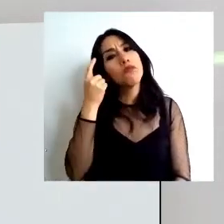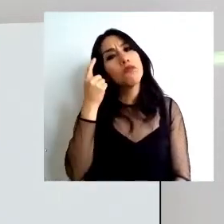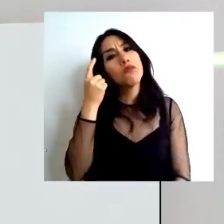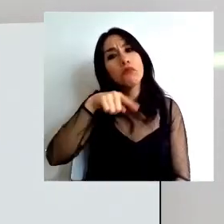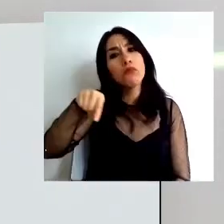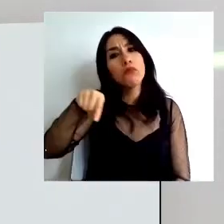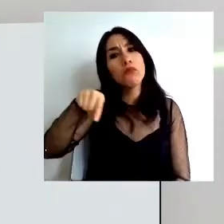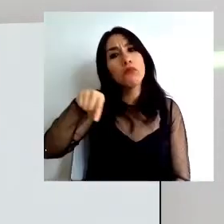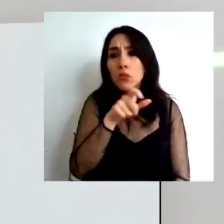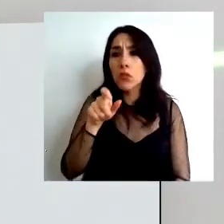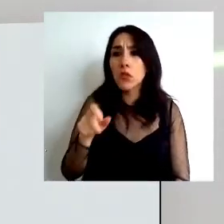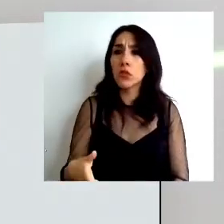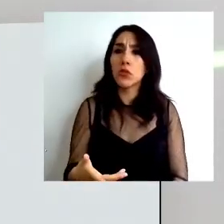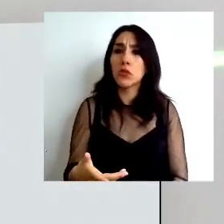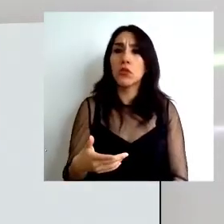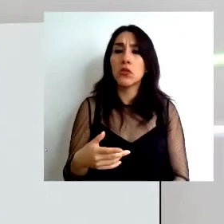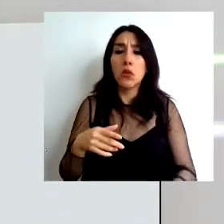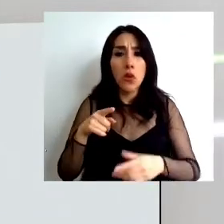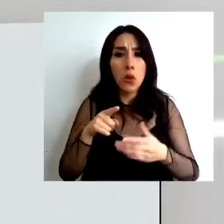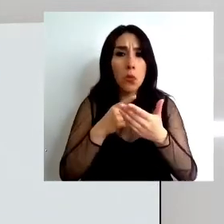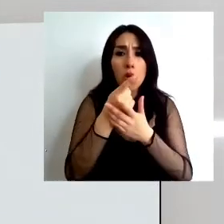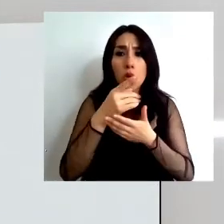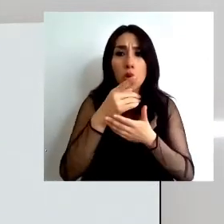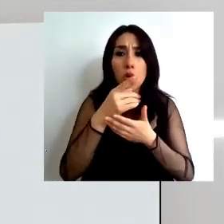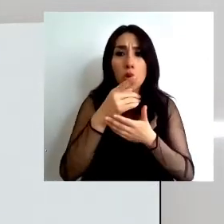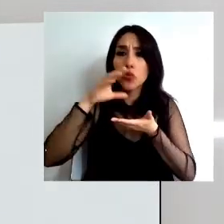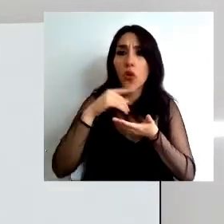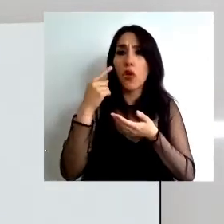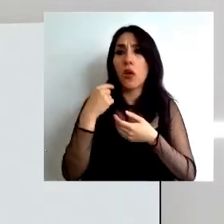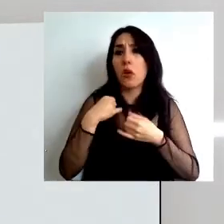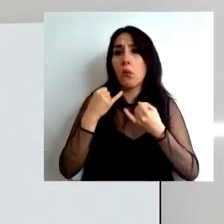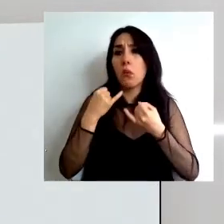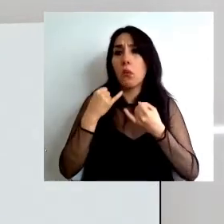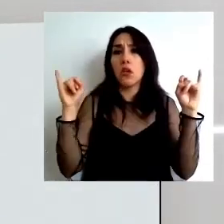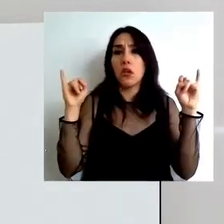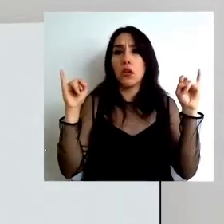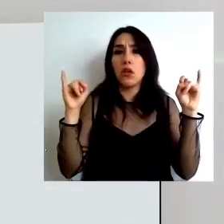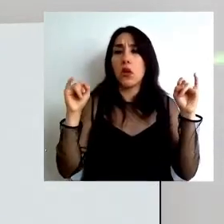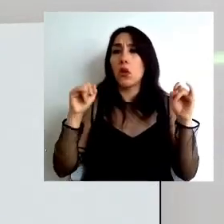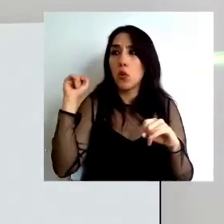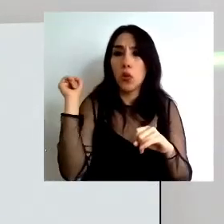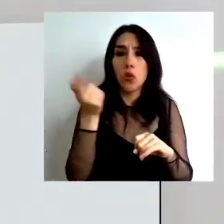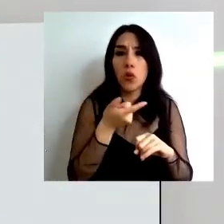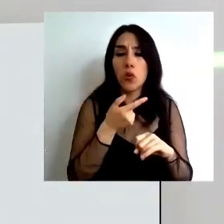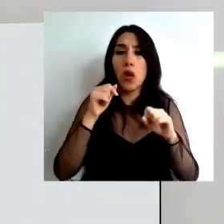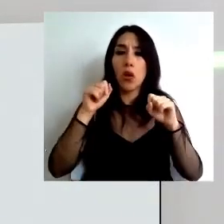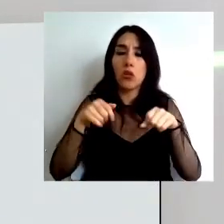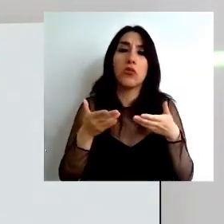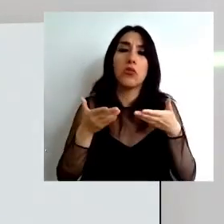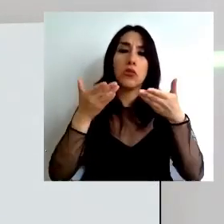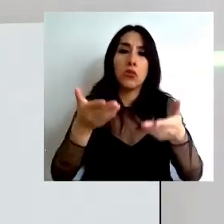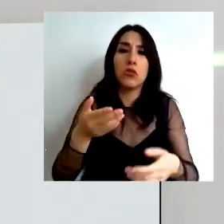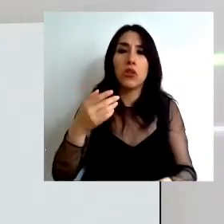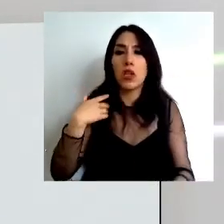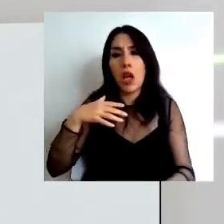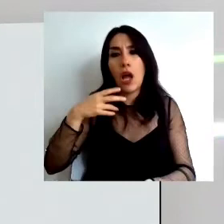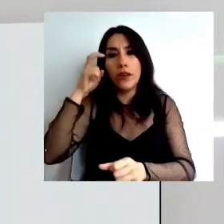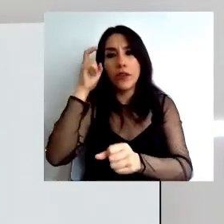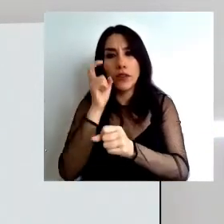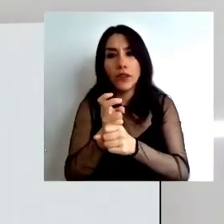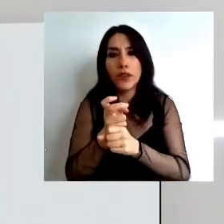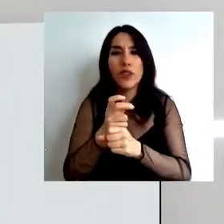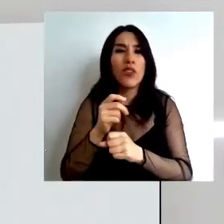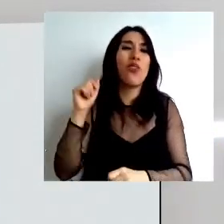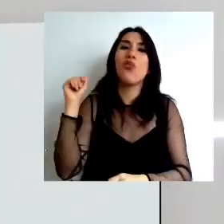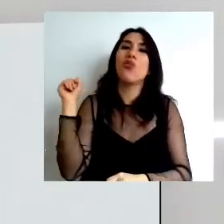which is provided around is too complicated and all the education is too fast for them.